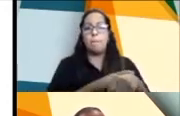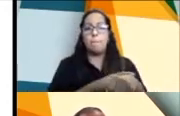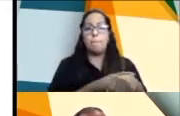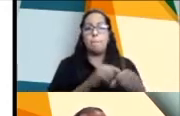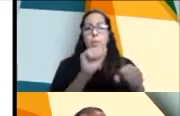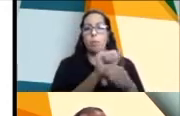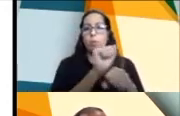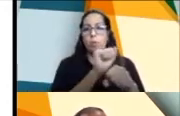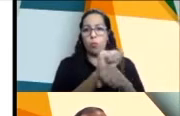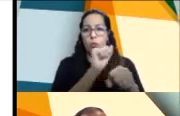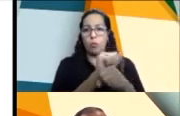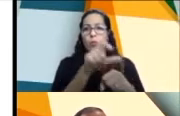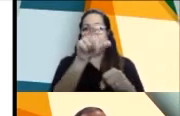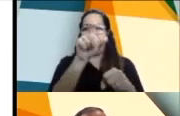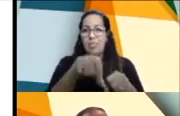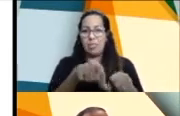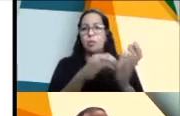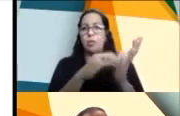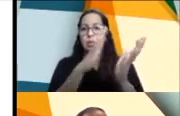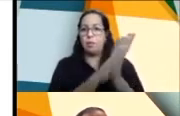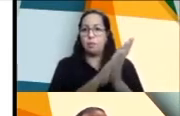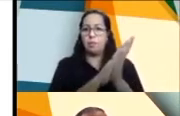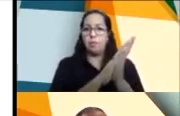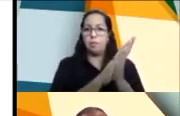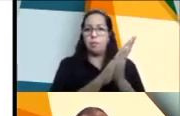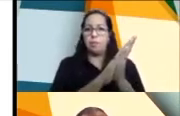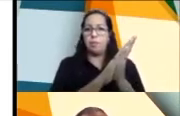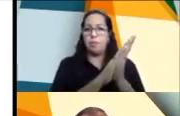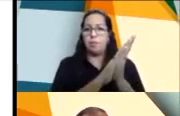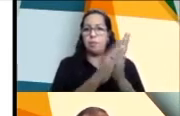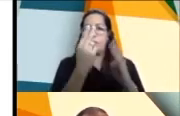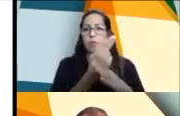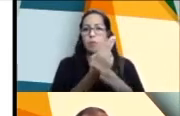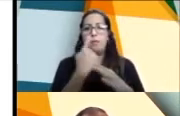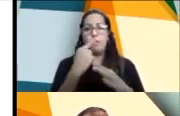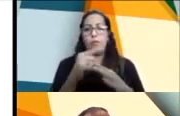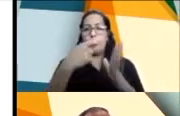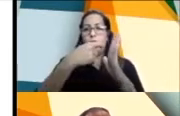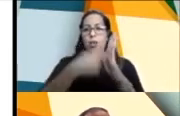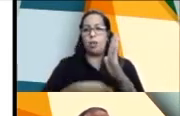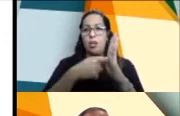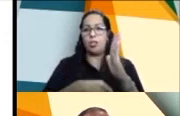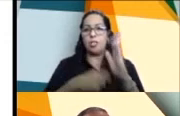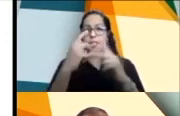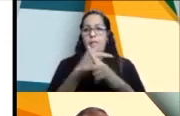that needs to be used for the cost calculation. It is